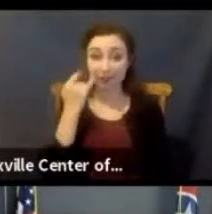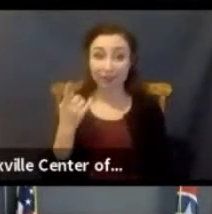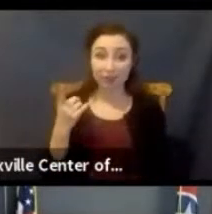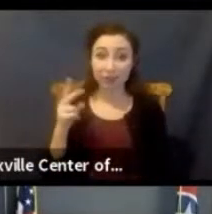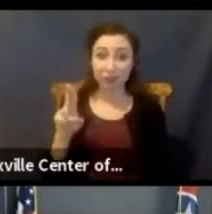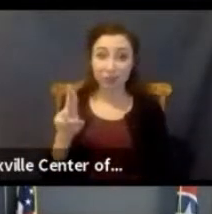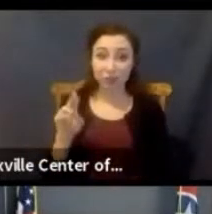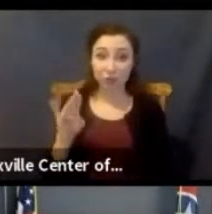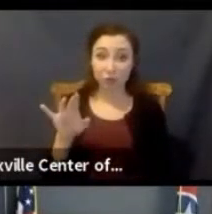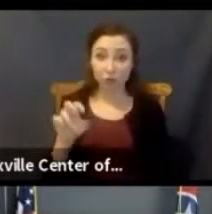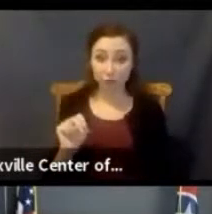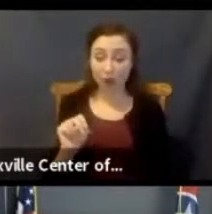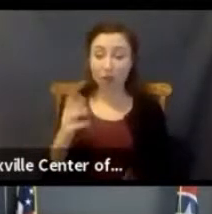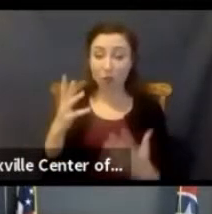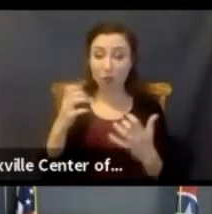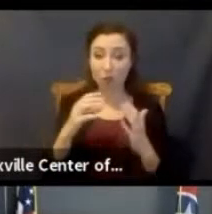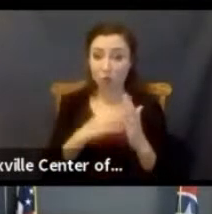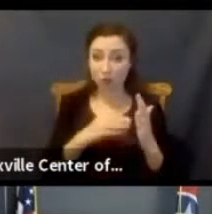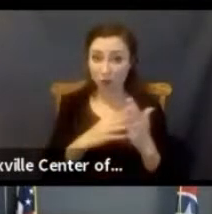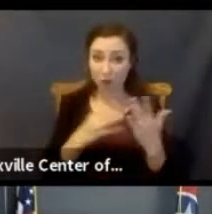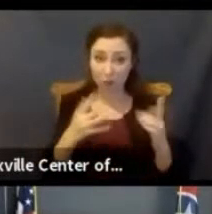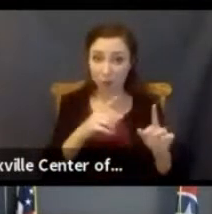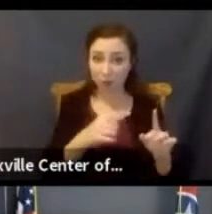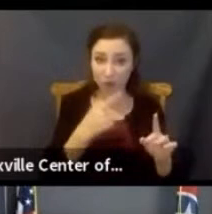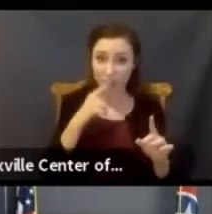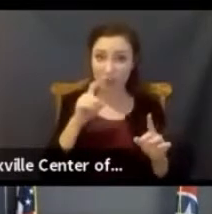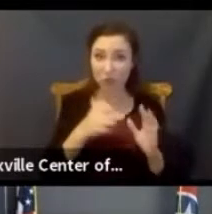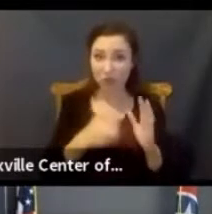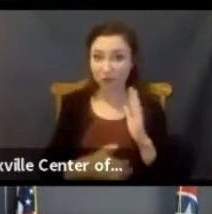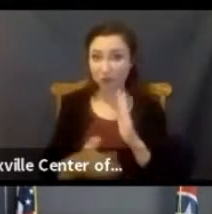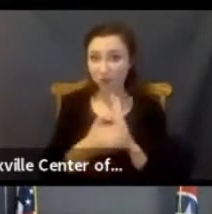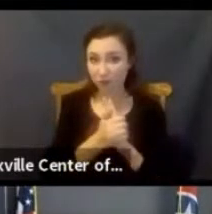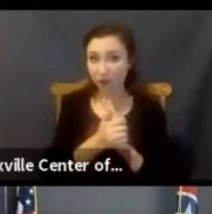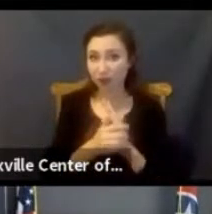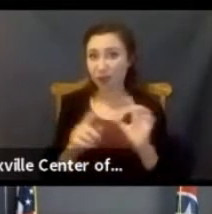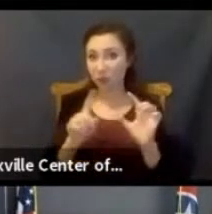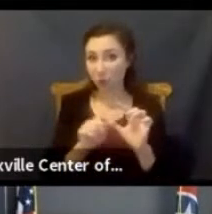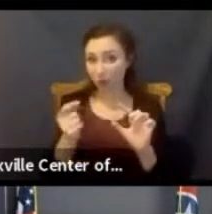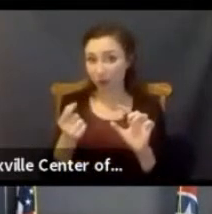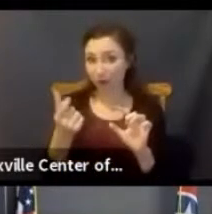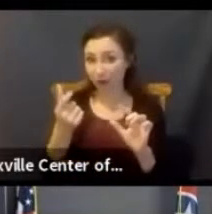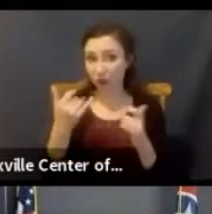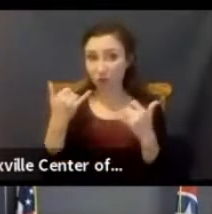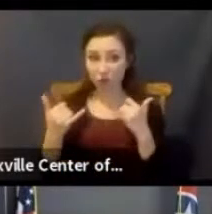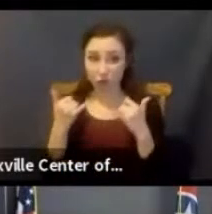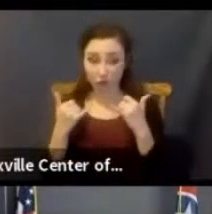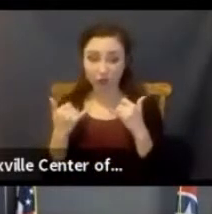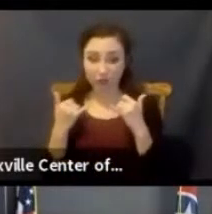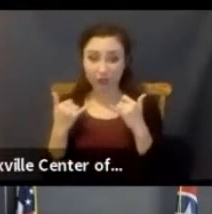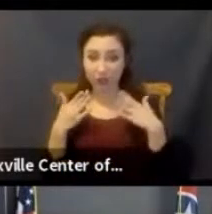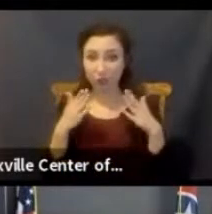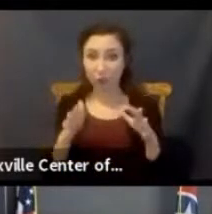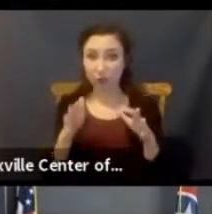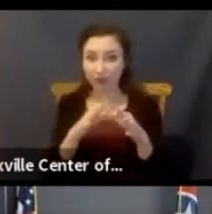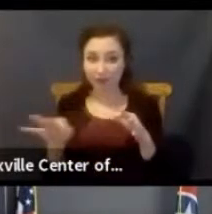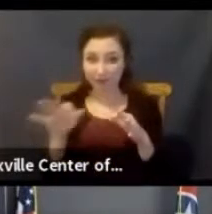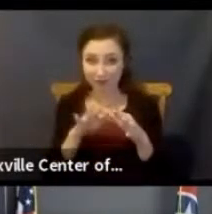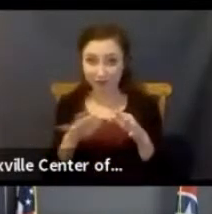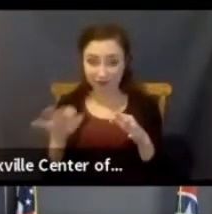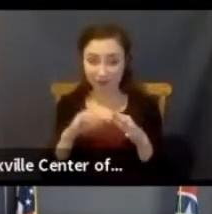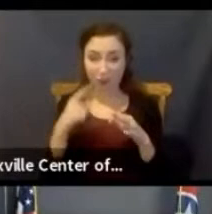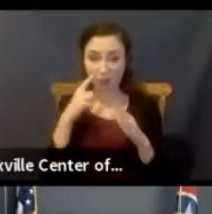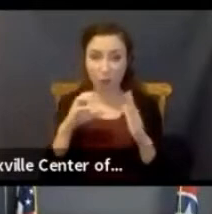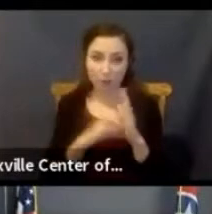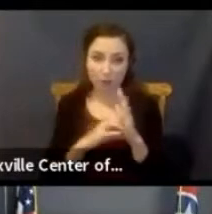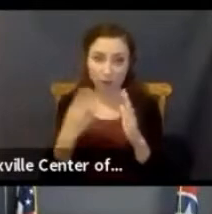to effectuate what he just stated, he needs to amend the wording somewhat. Right now, the way the wording of paragraph